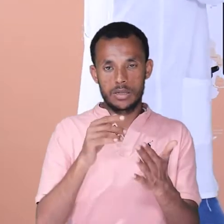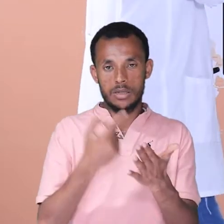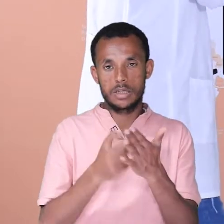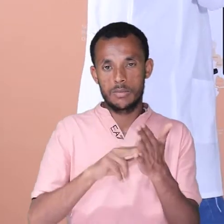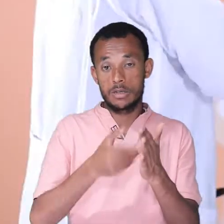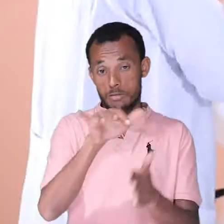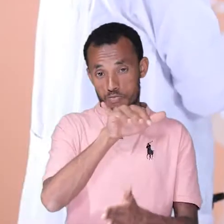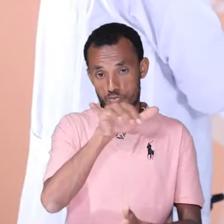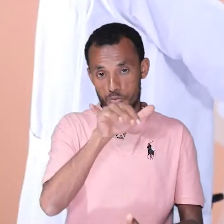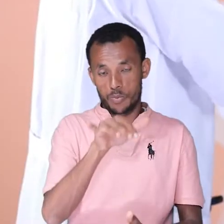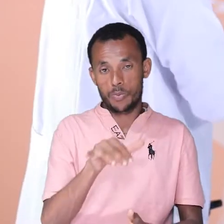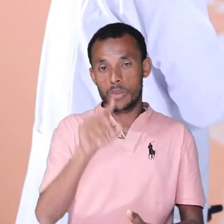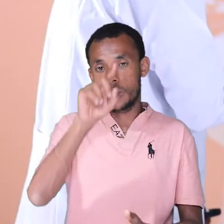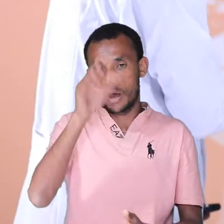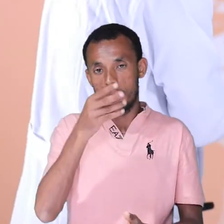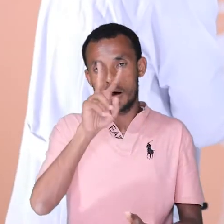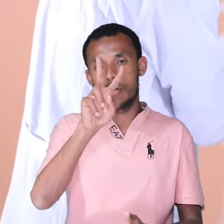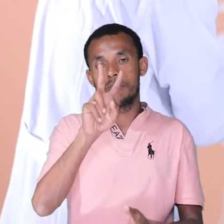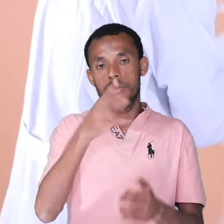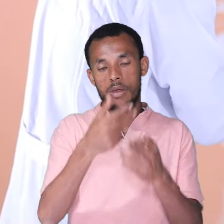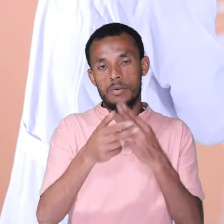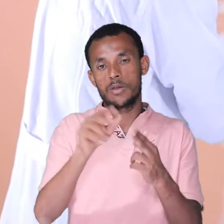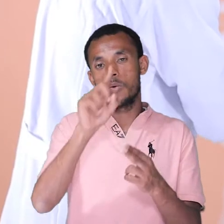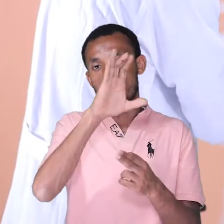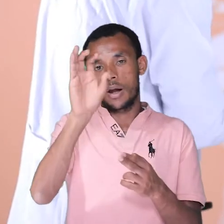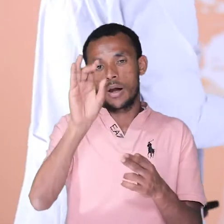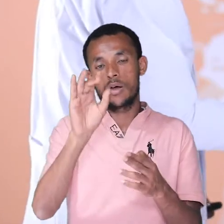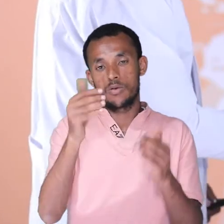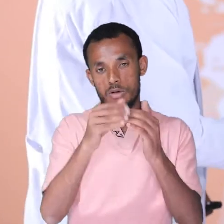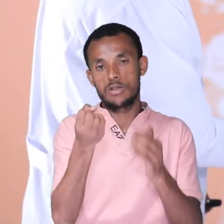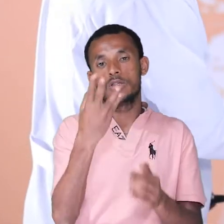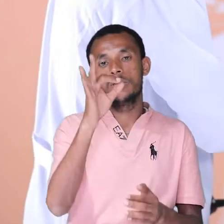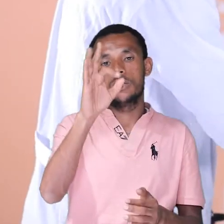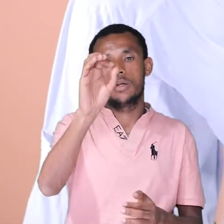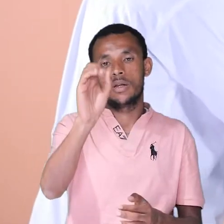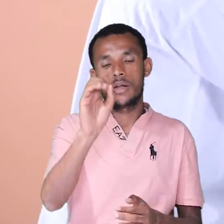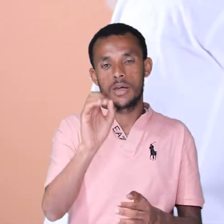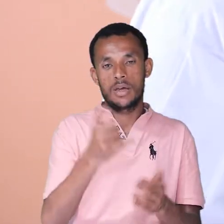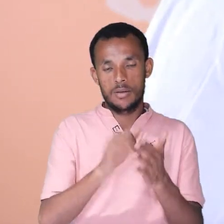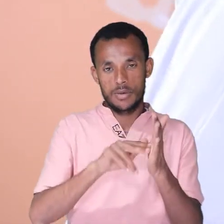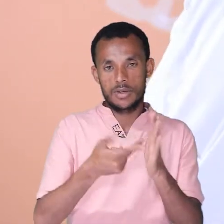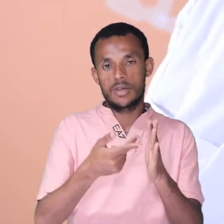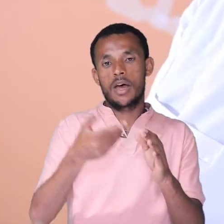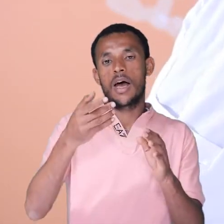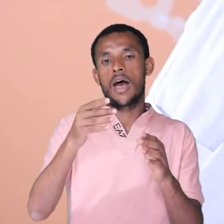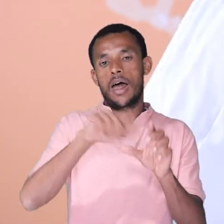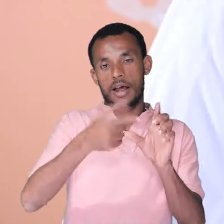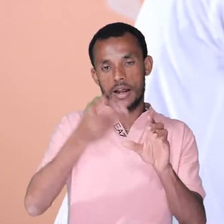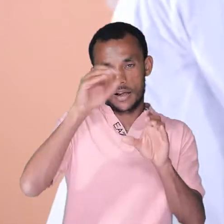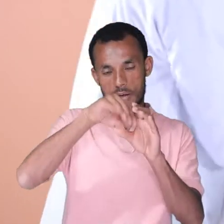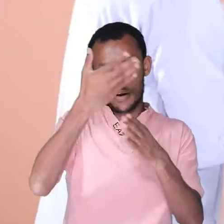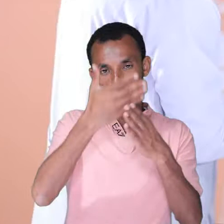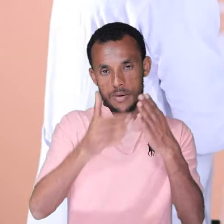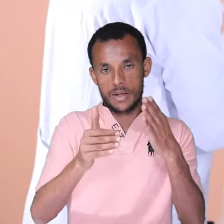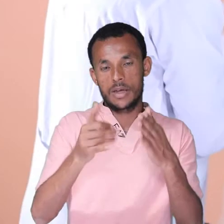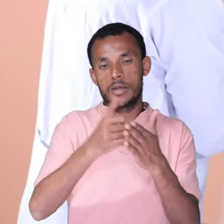as what is half times 180 degree is 90 degrees. Therefore, an angle inscribed in a semicircle is